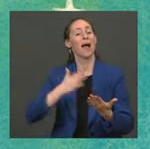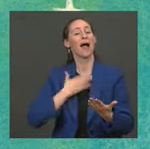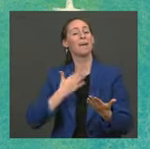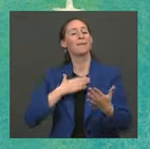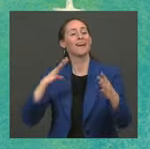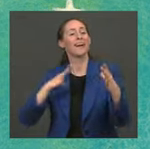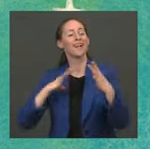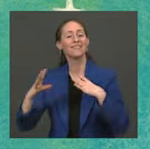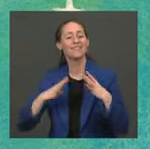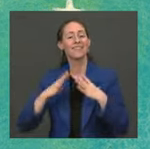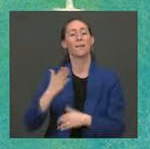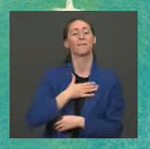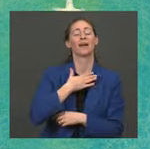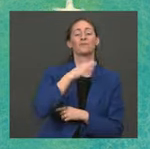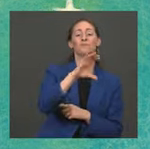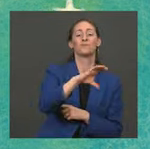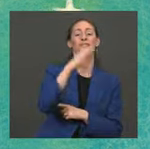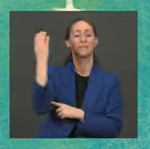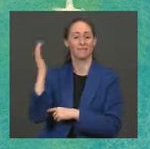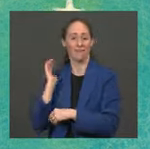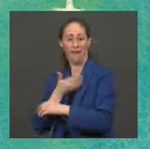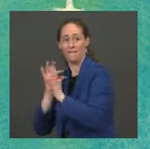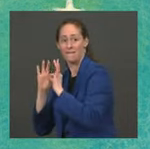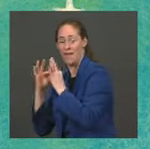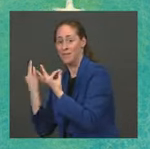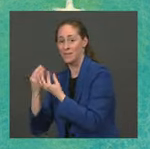family to all of yours. We love you. Thank you.